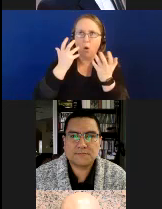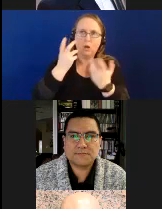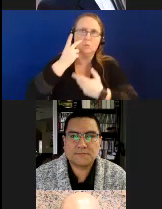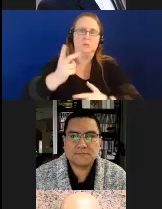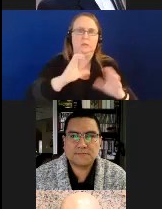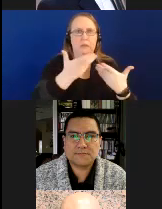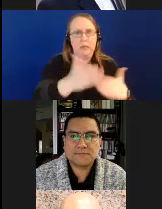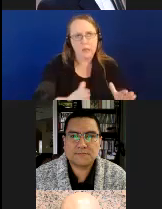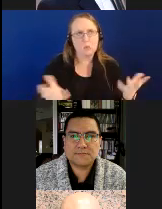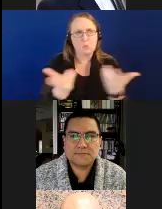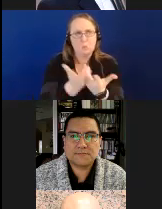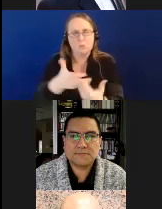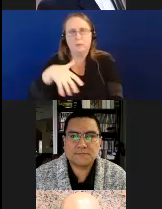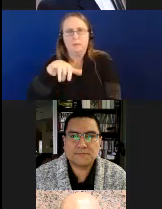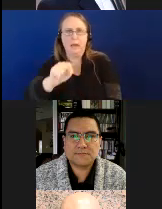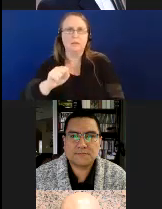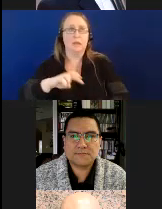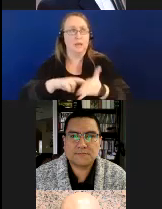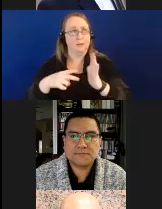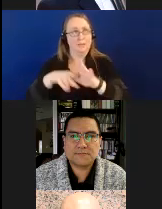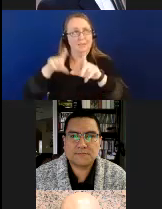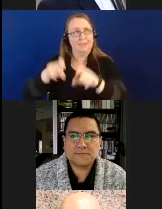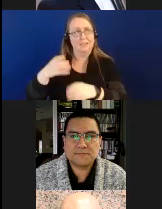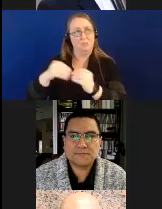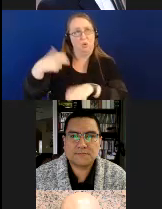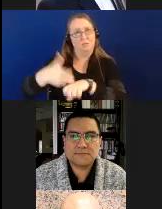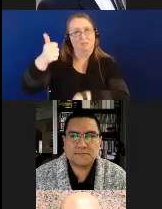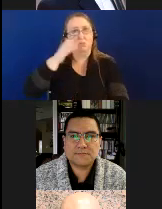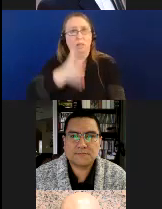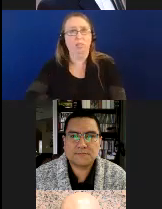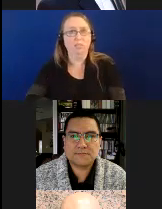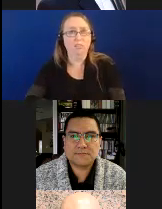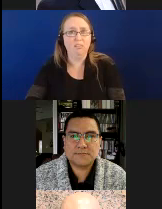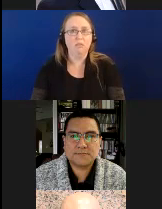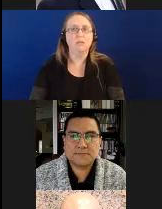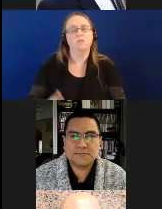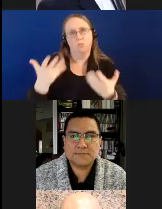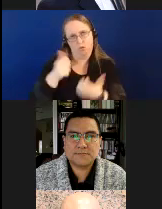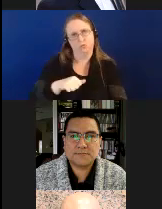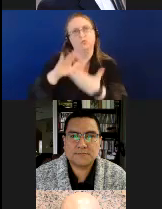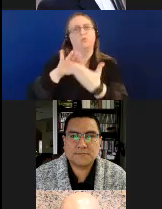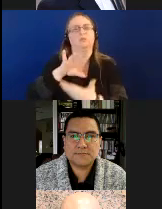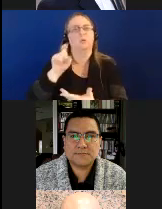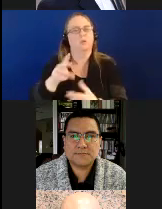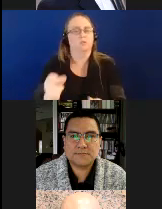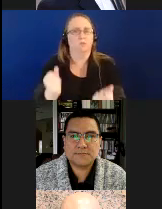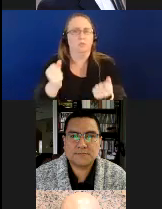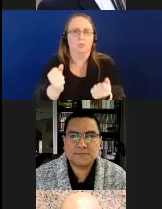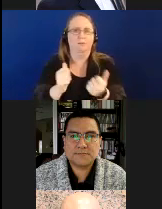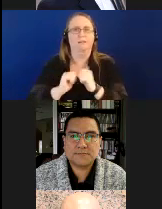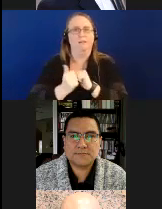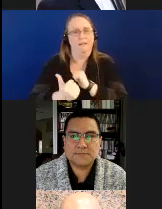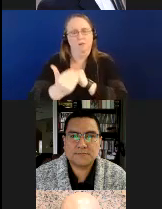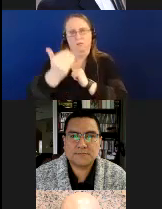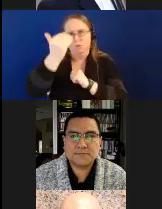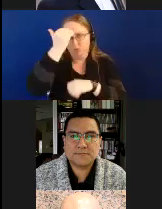classroom. But does this mean the test is going to be harder? And so we want to address that question really quick about how we know